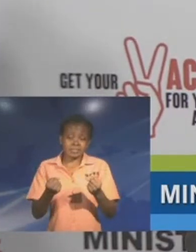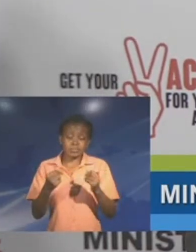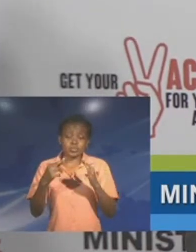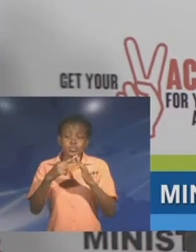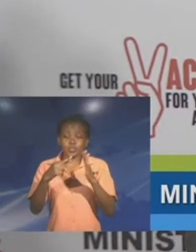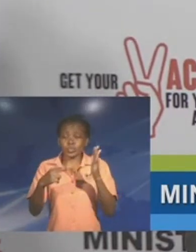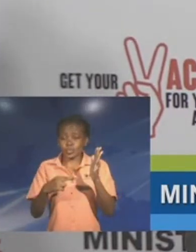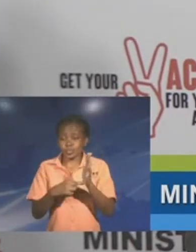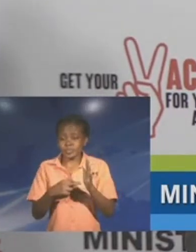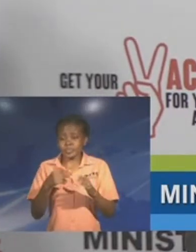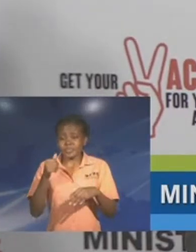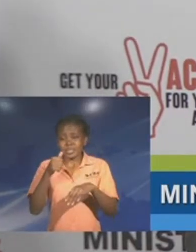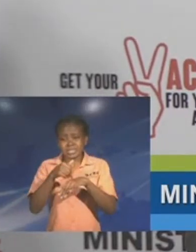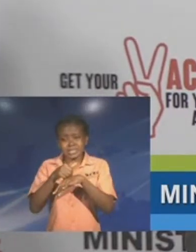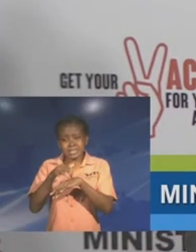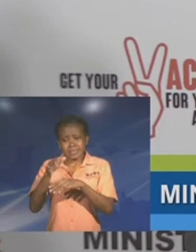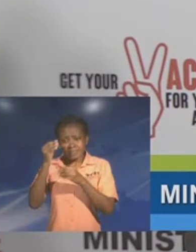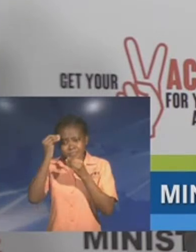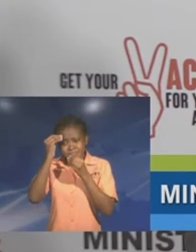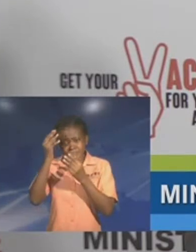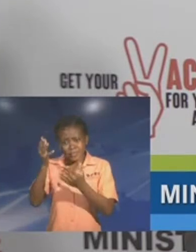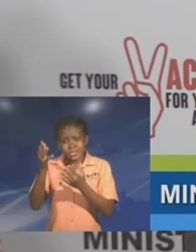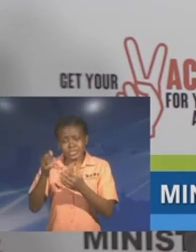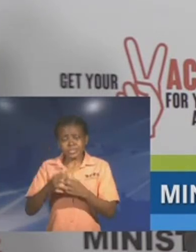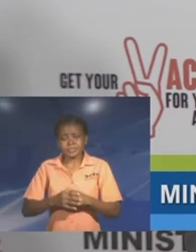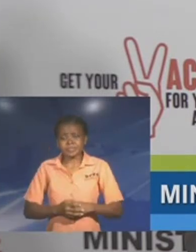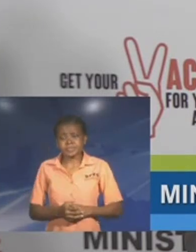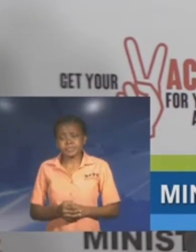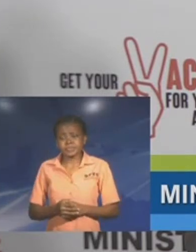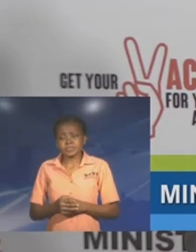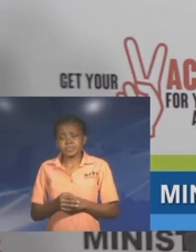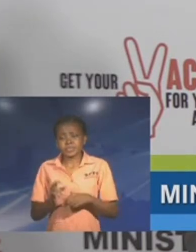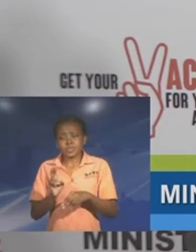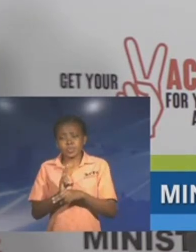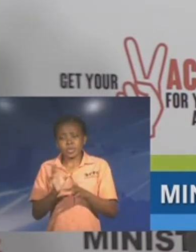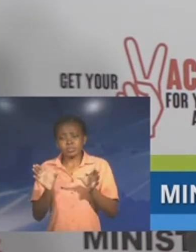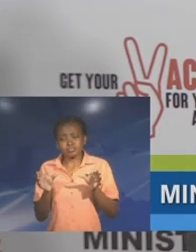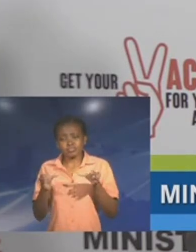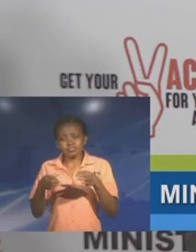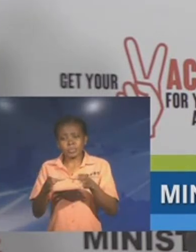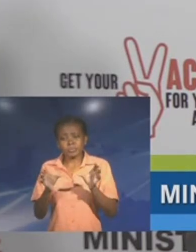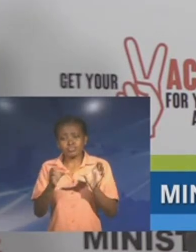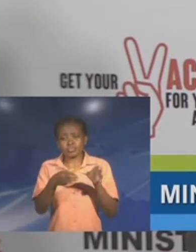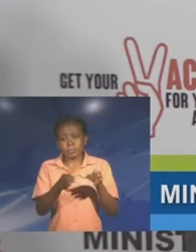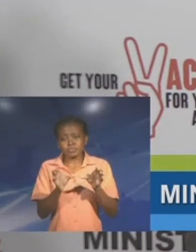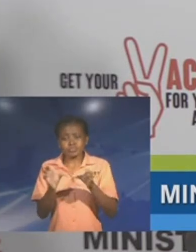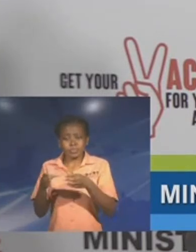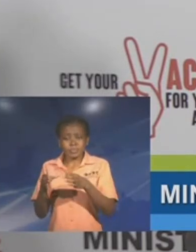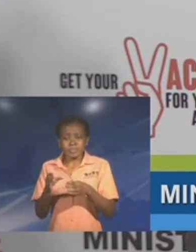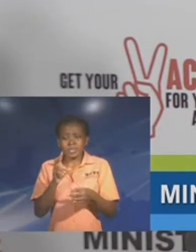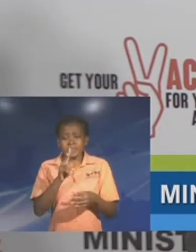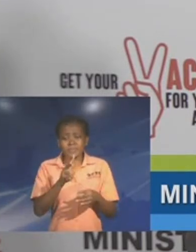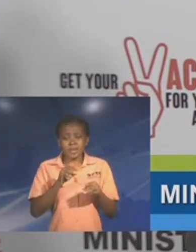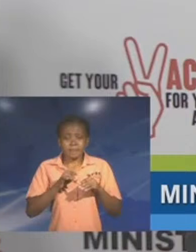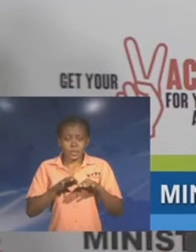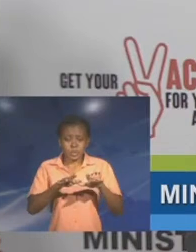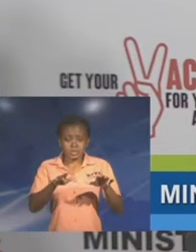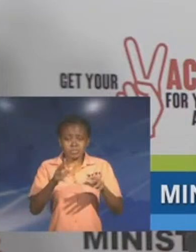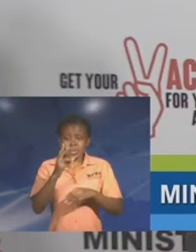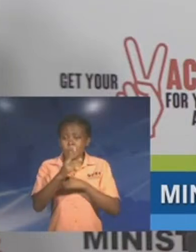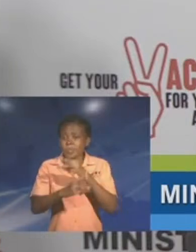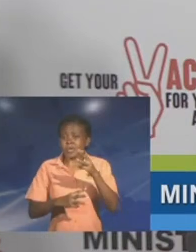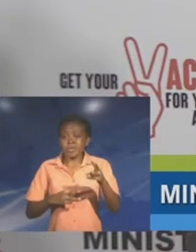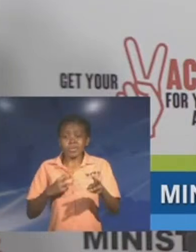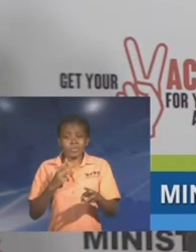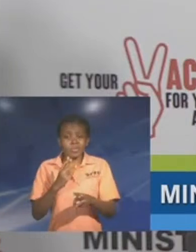sent. So just bearing in mind, there are usually clusters of viruses or clusters of unusual illnesses that occur throughout the world at any given point